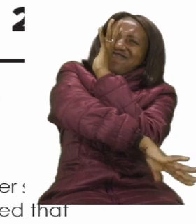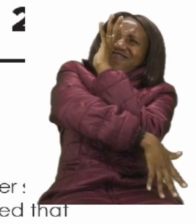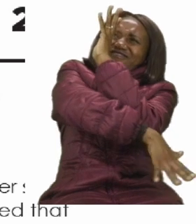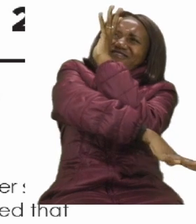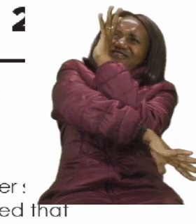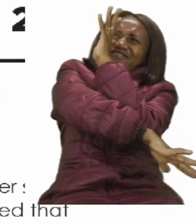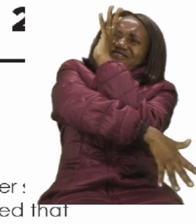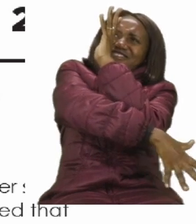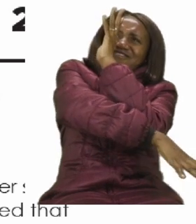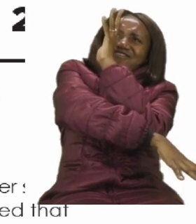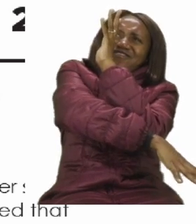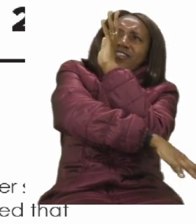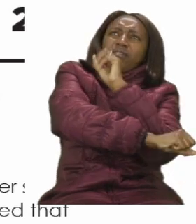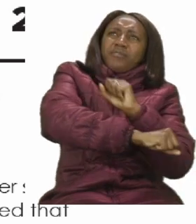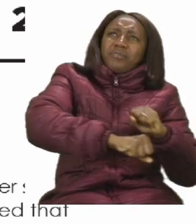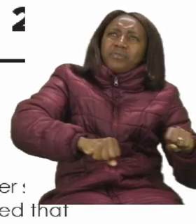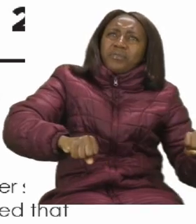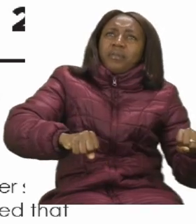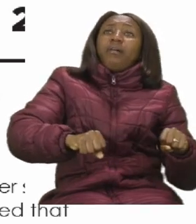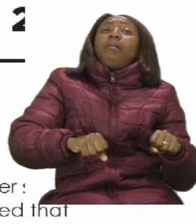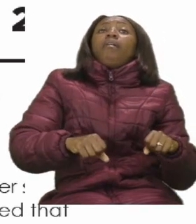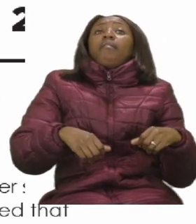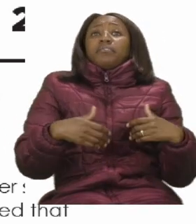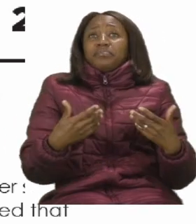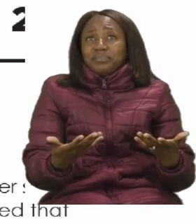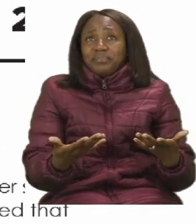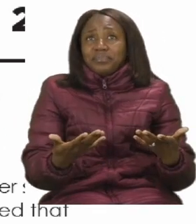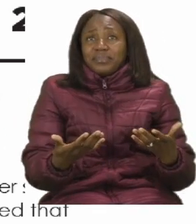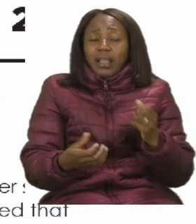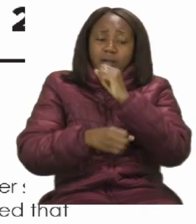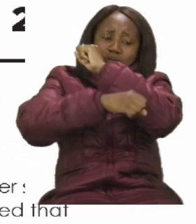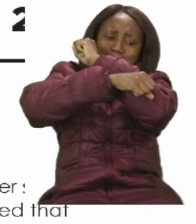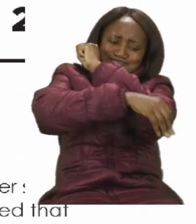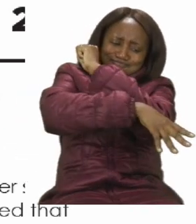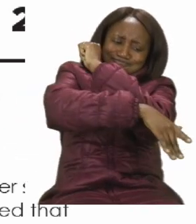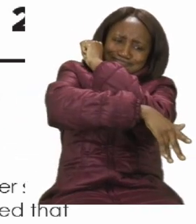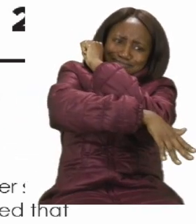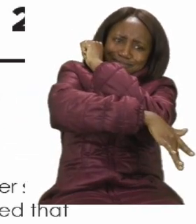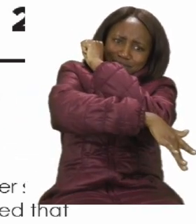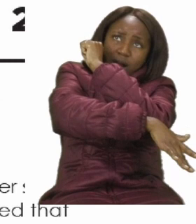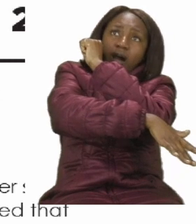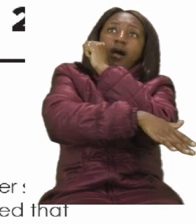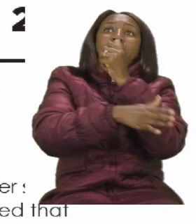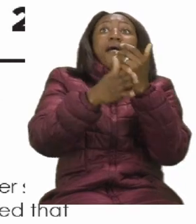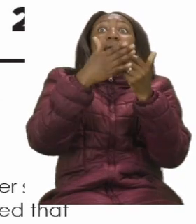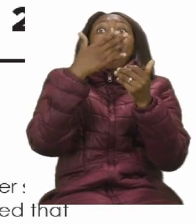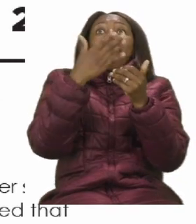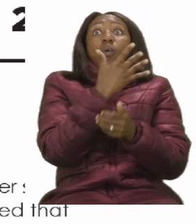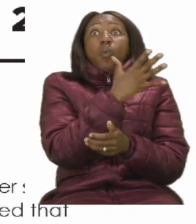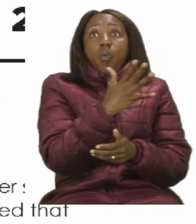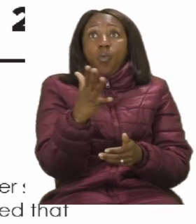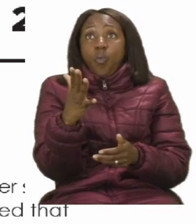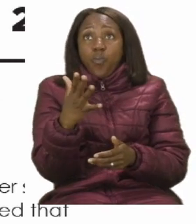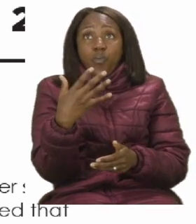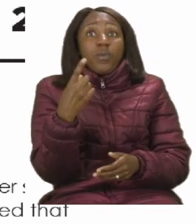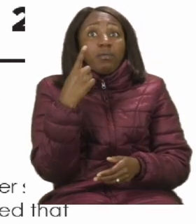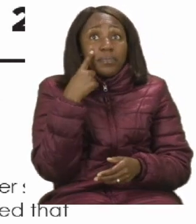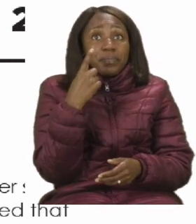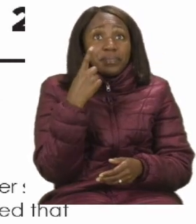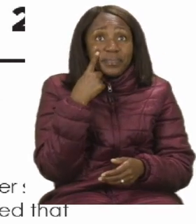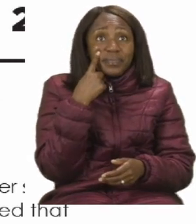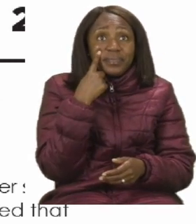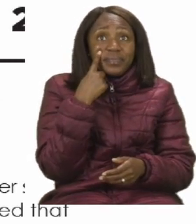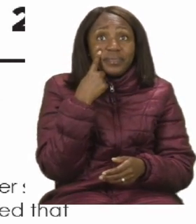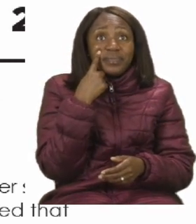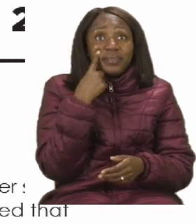earth. The deeper they went, the easier it was to find water. Her